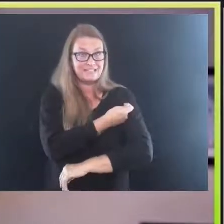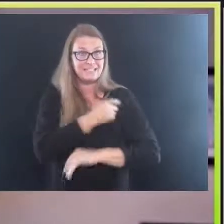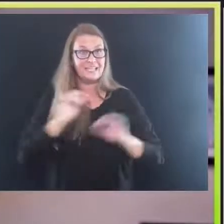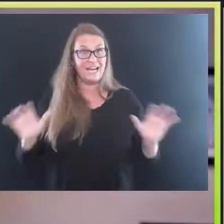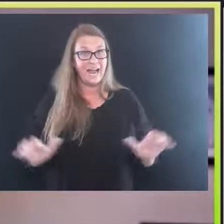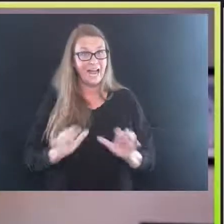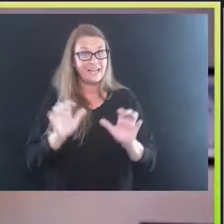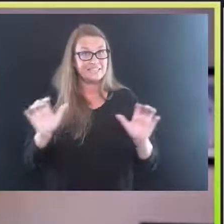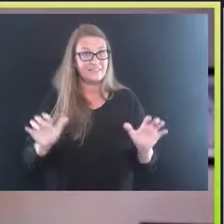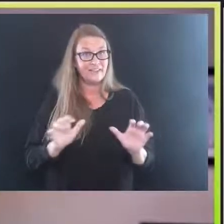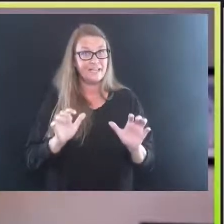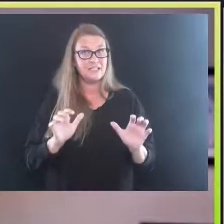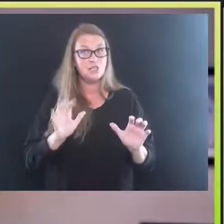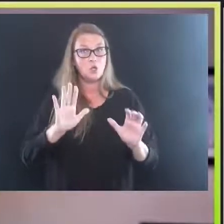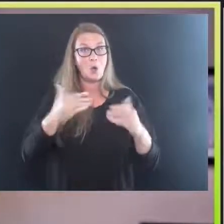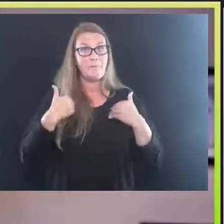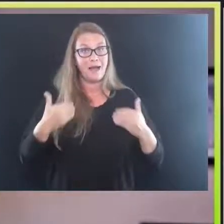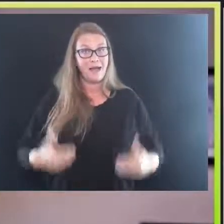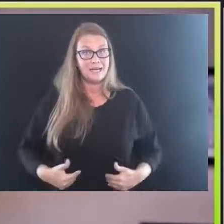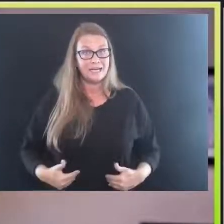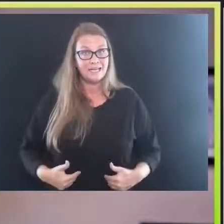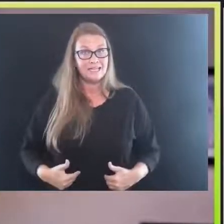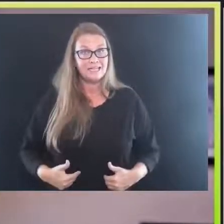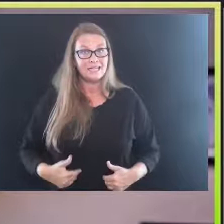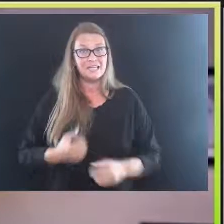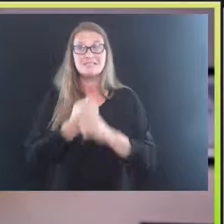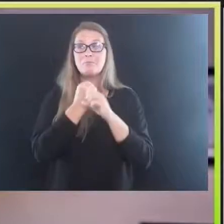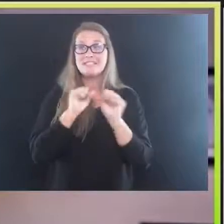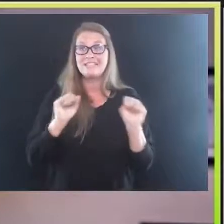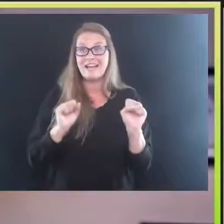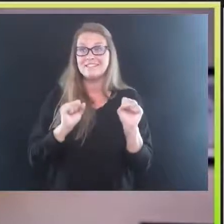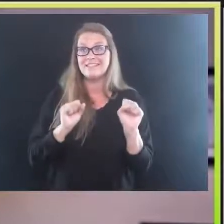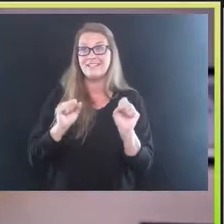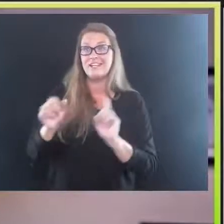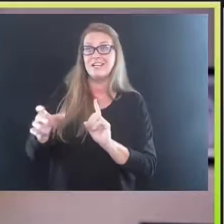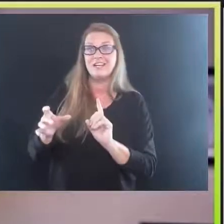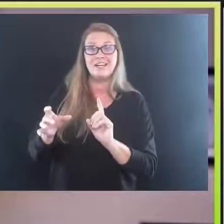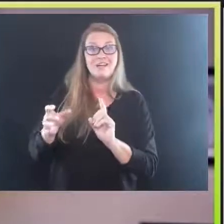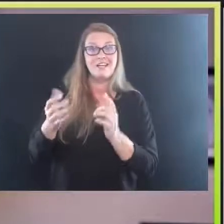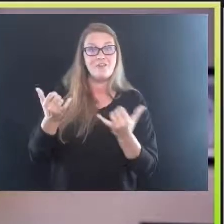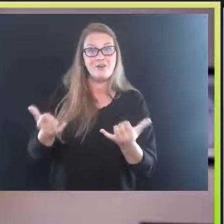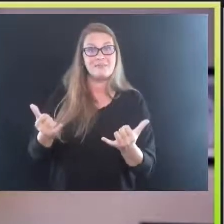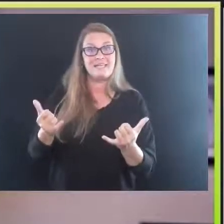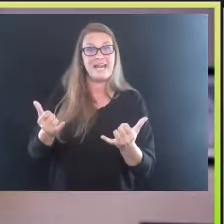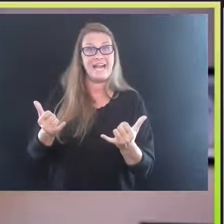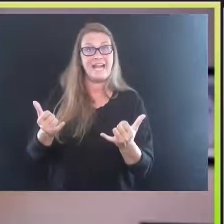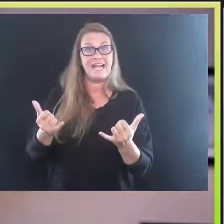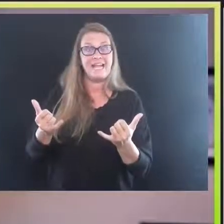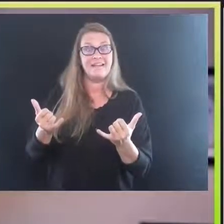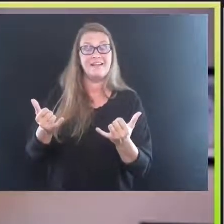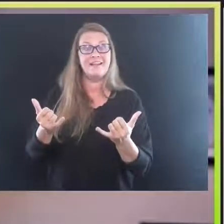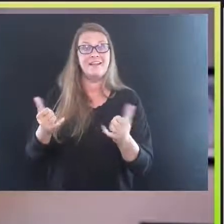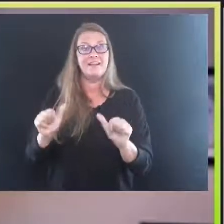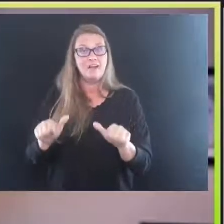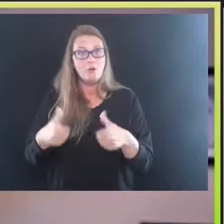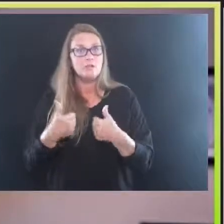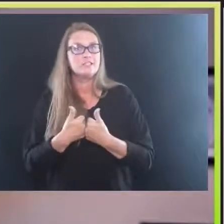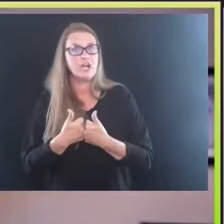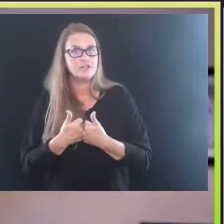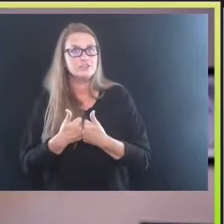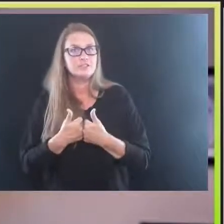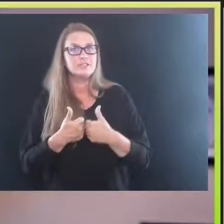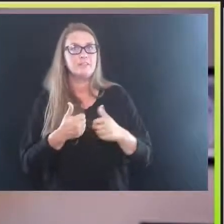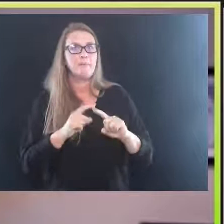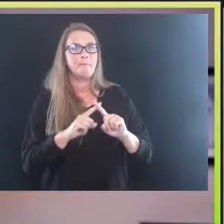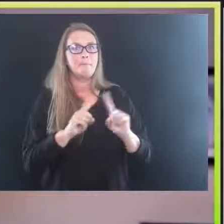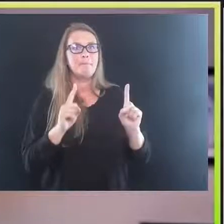your immune system. So not only can you be protected from getting challenged today with COVID-19 with the Delta variant, but it